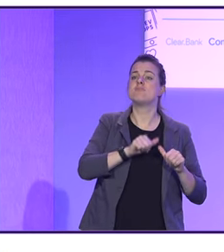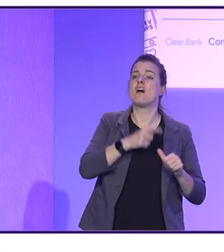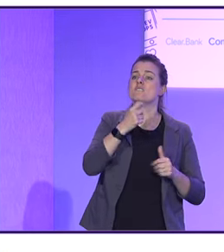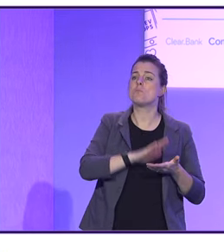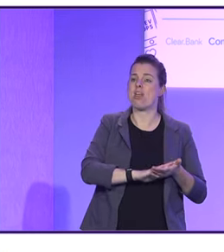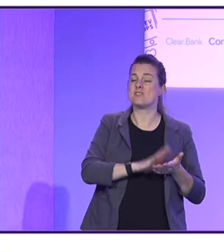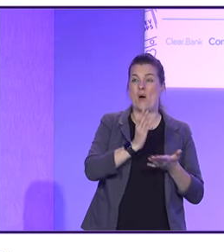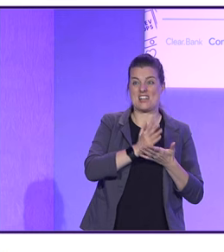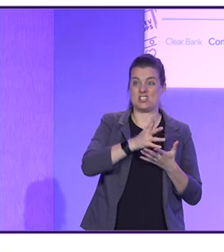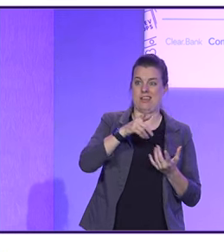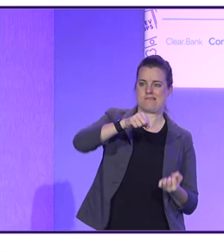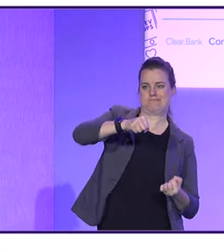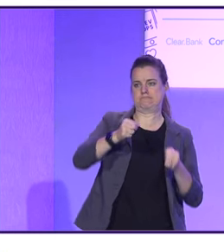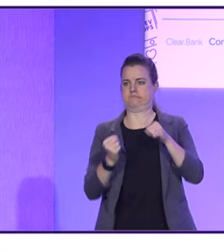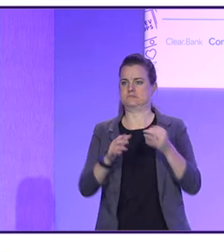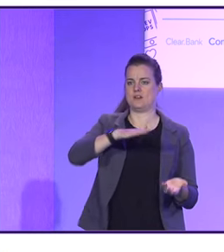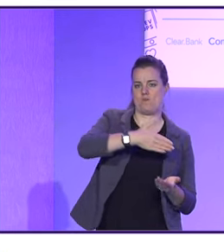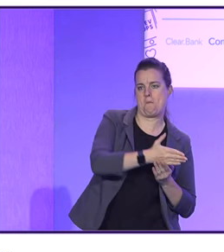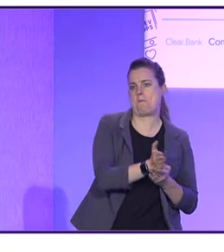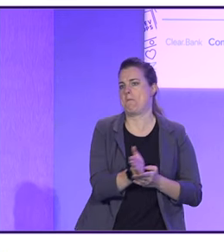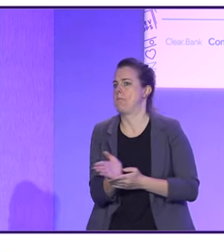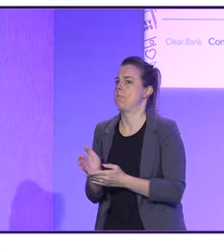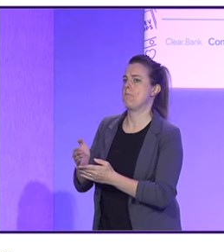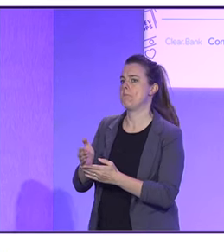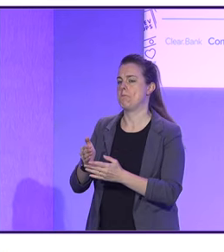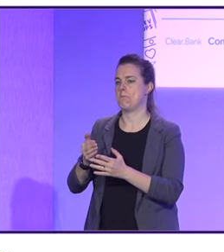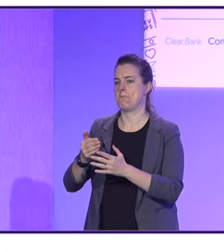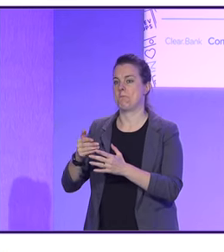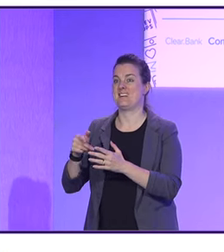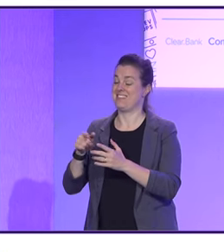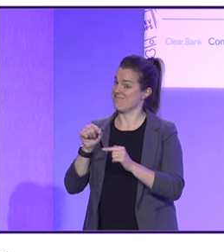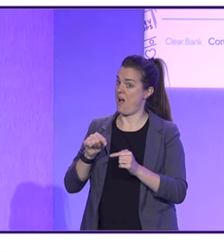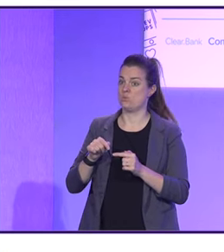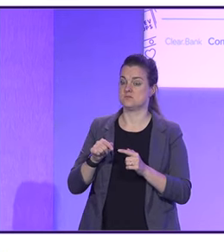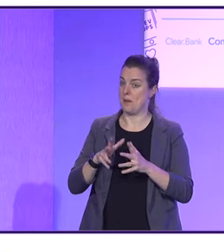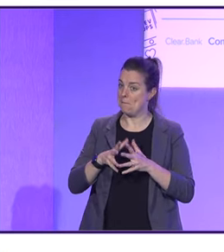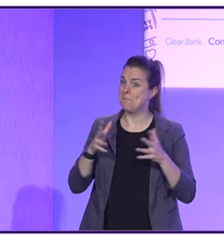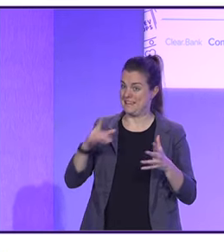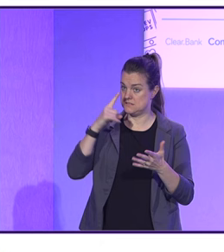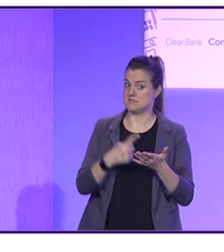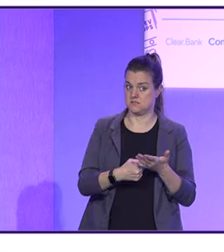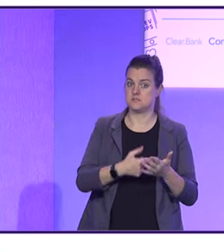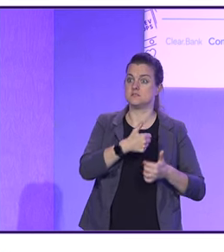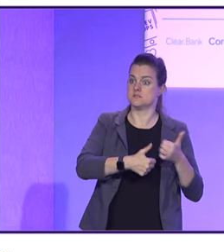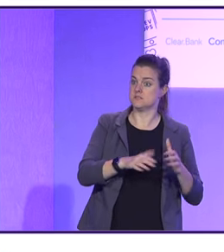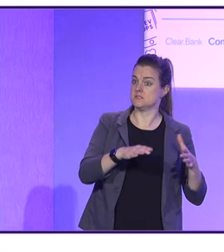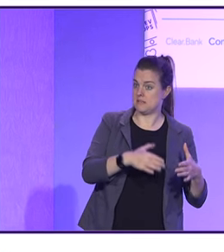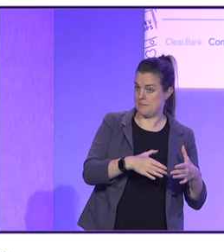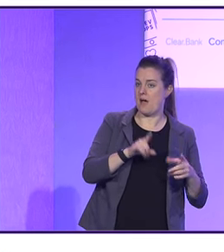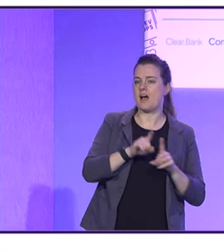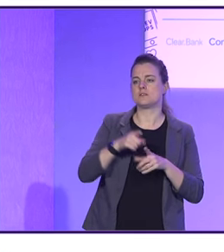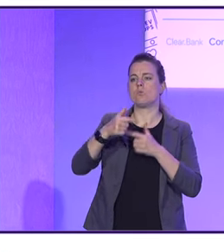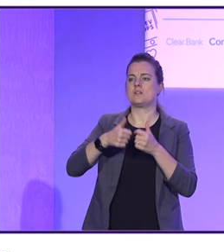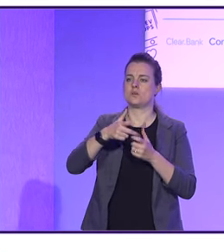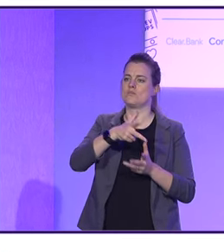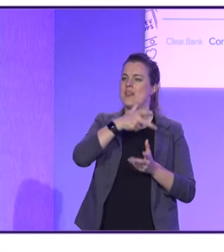big decision. And I think, yeah, giving the team autonomy and making them feel safe was instrumental to them being able to make this decision. So don't forget to do